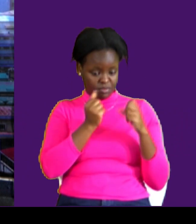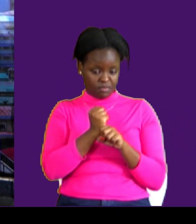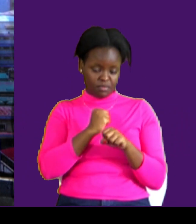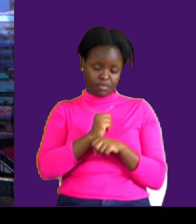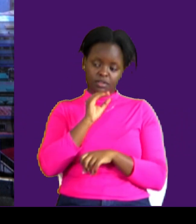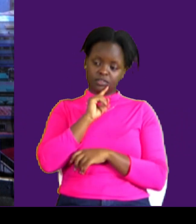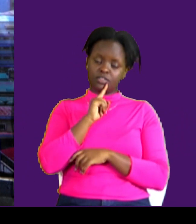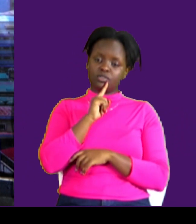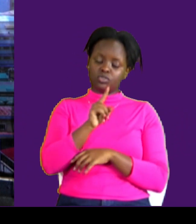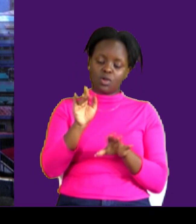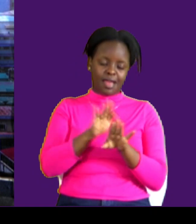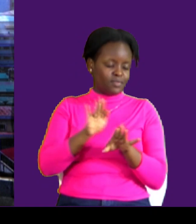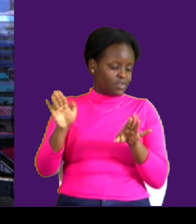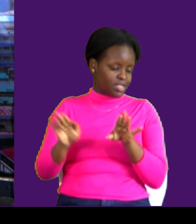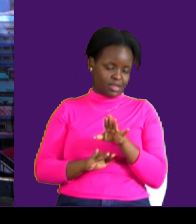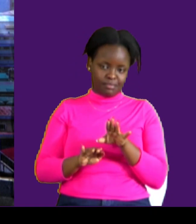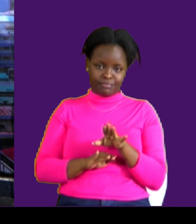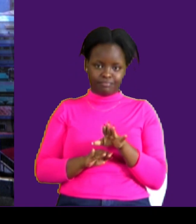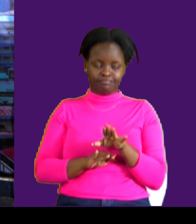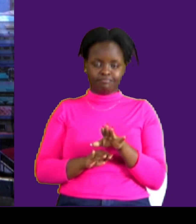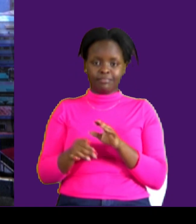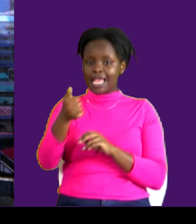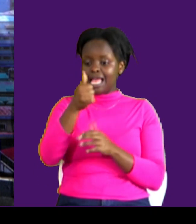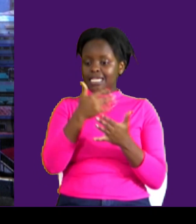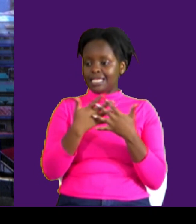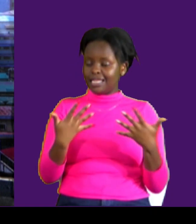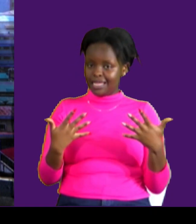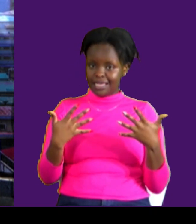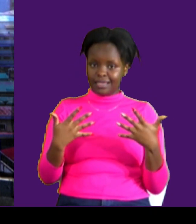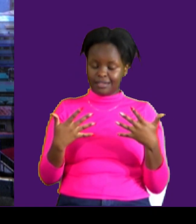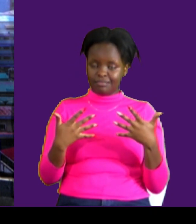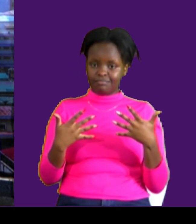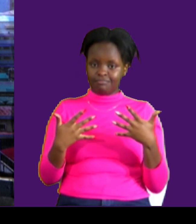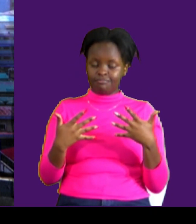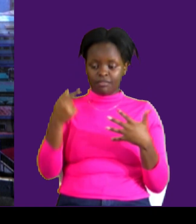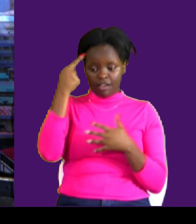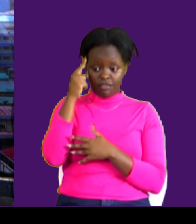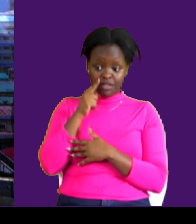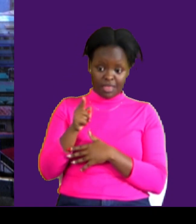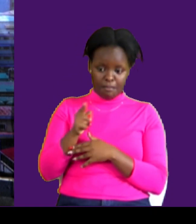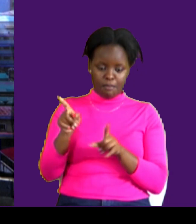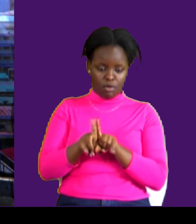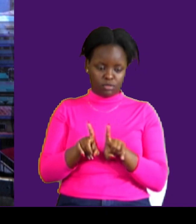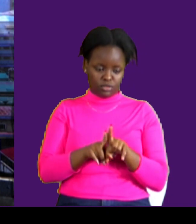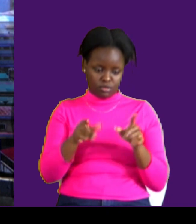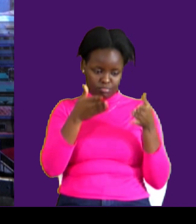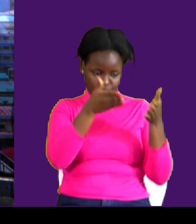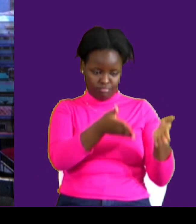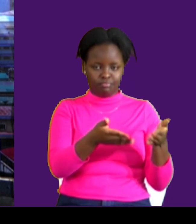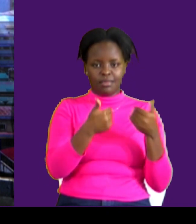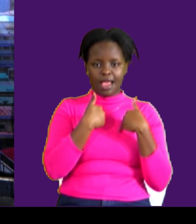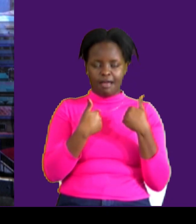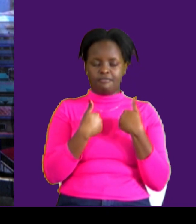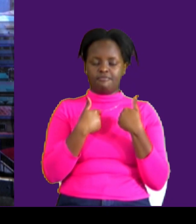that everything or anything that fits them also fits the underprivileged, like